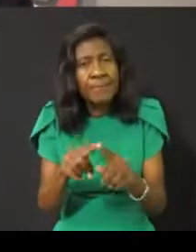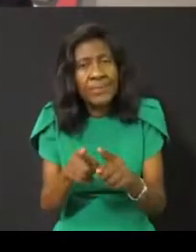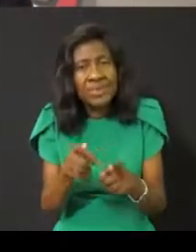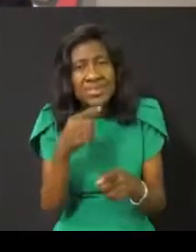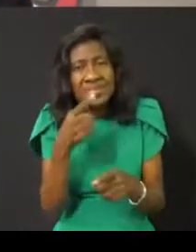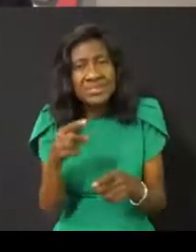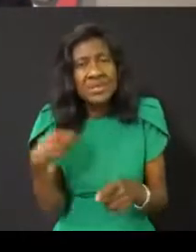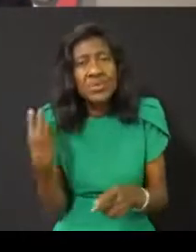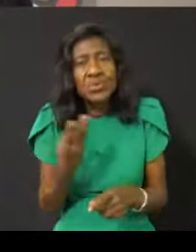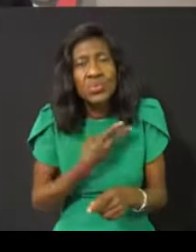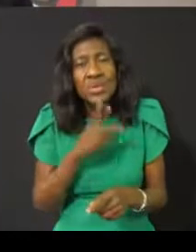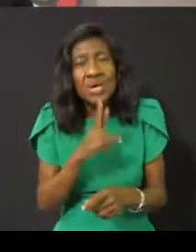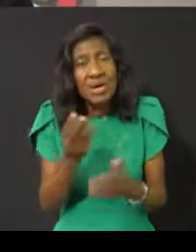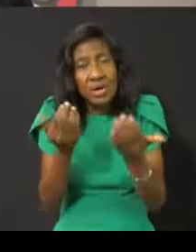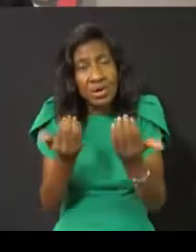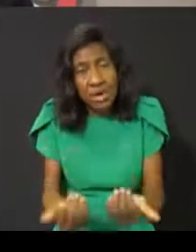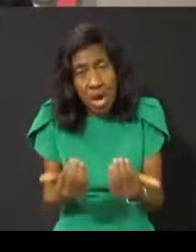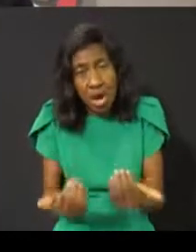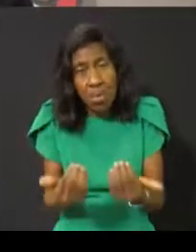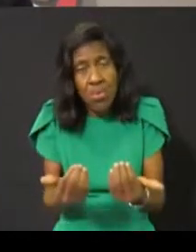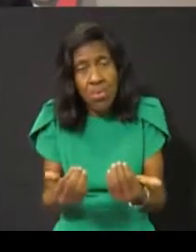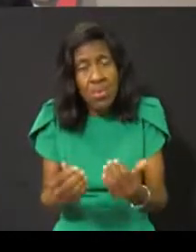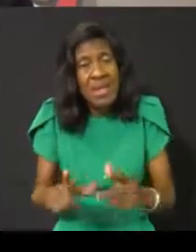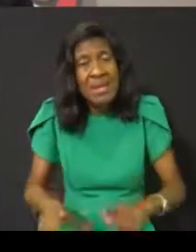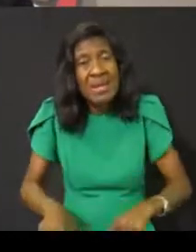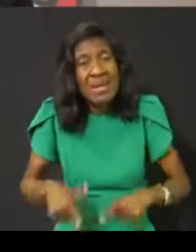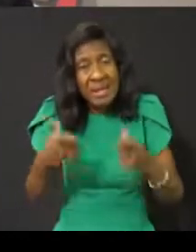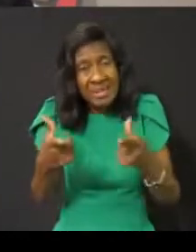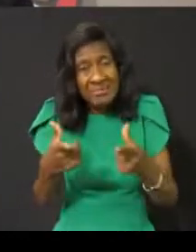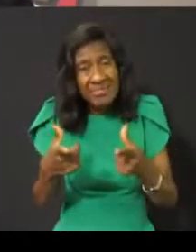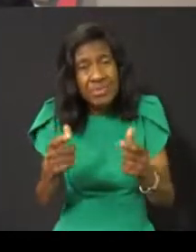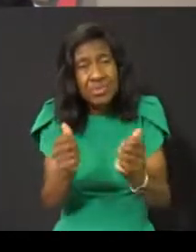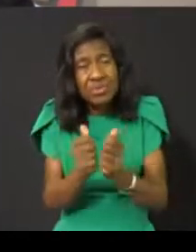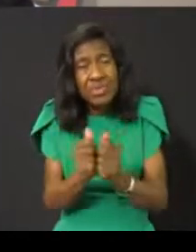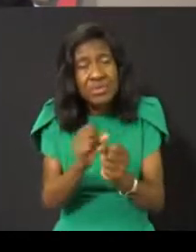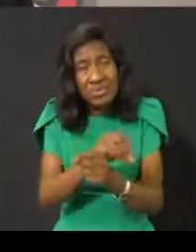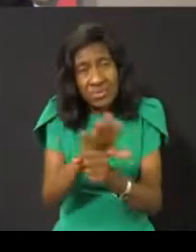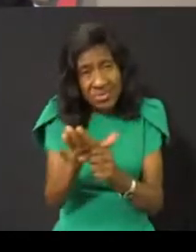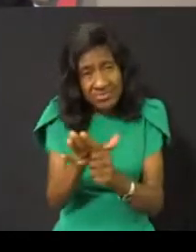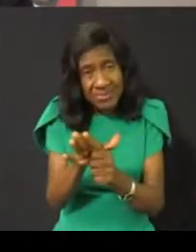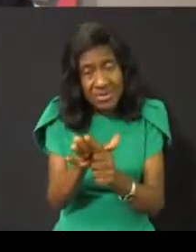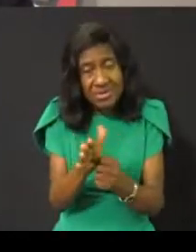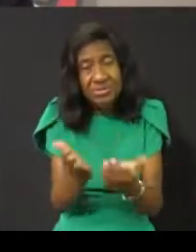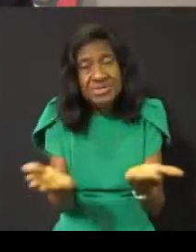already living with COVID-19 in our midst. As Dr. Lee has